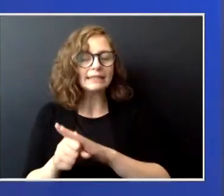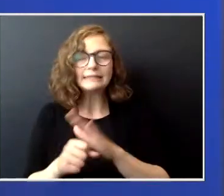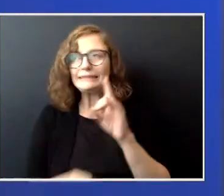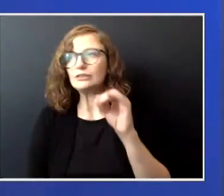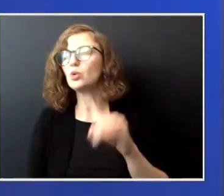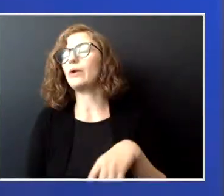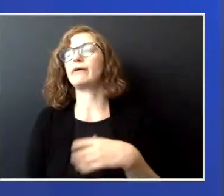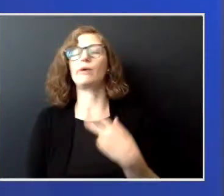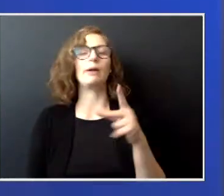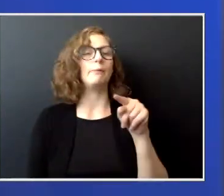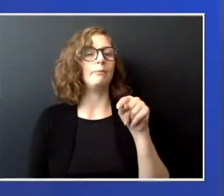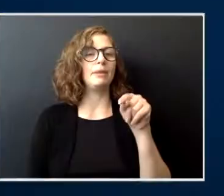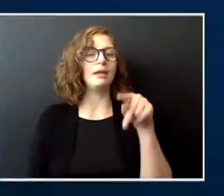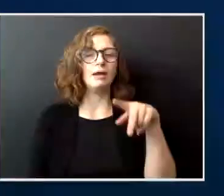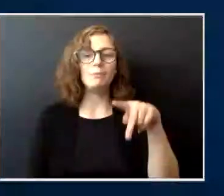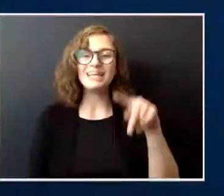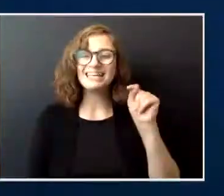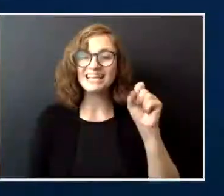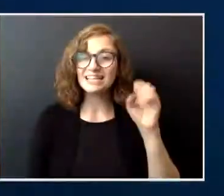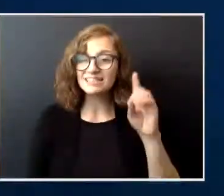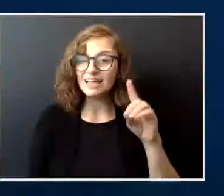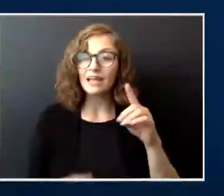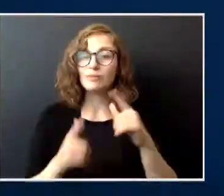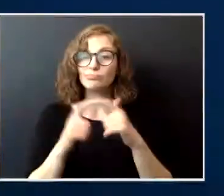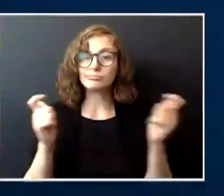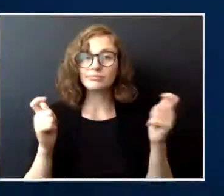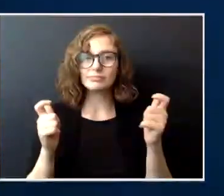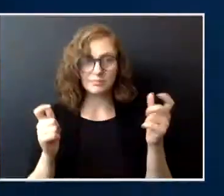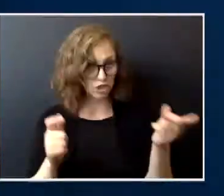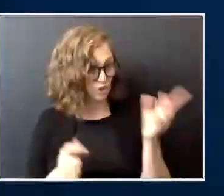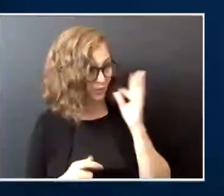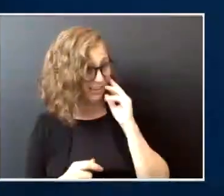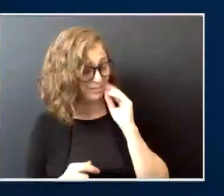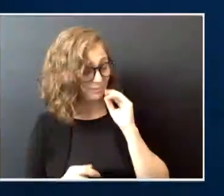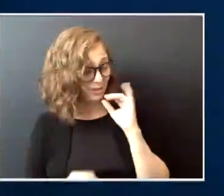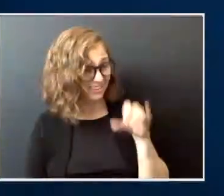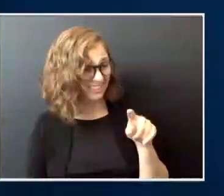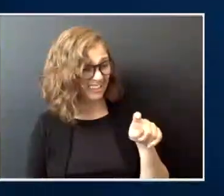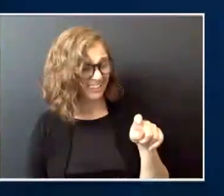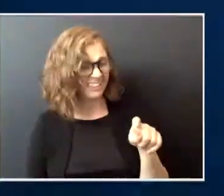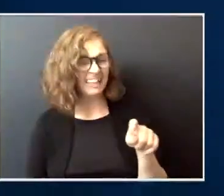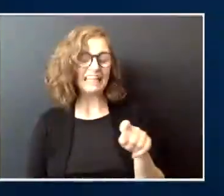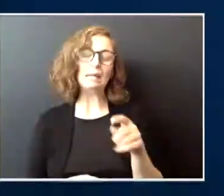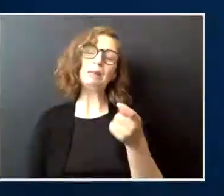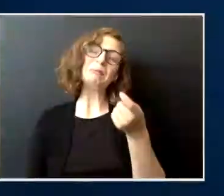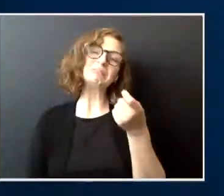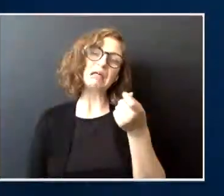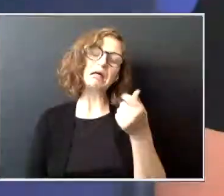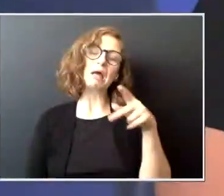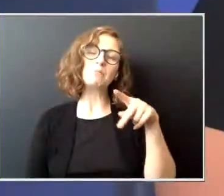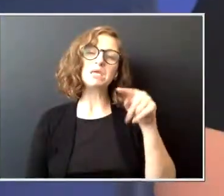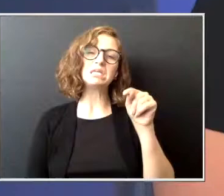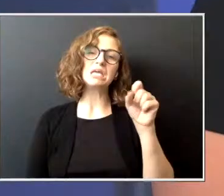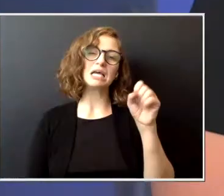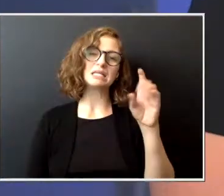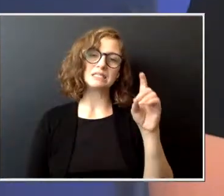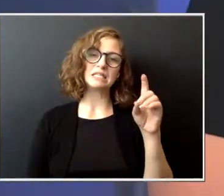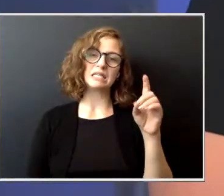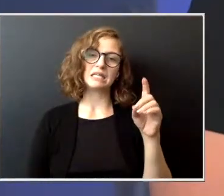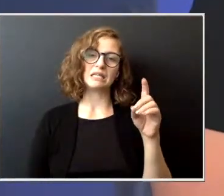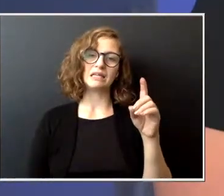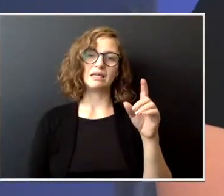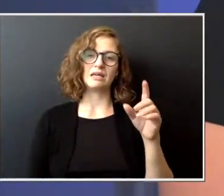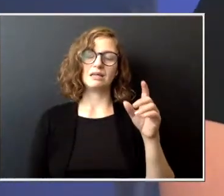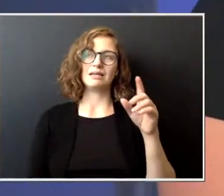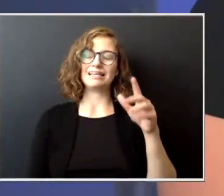so helpful with it. Did you have any of that? I would say I had slight PTSD. Just the noise of fireworks